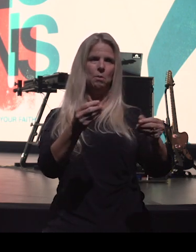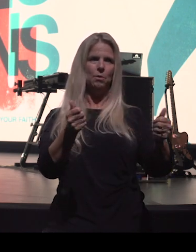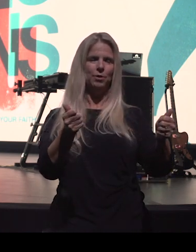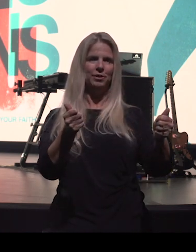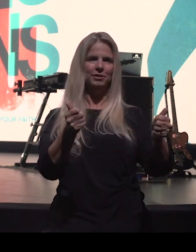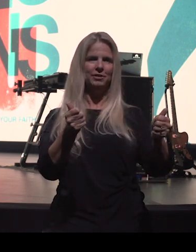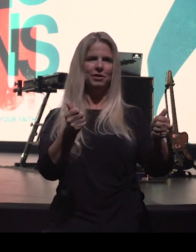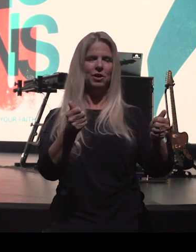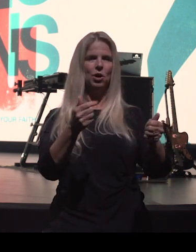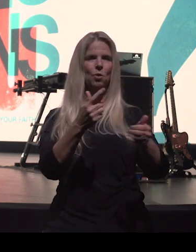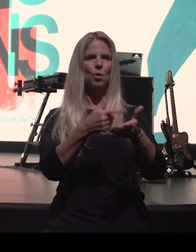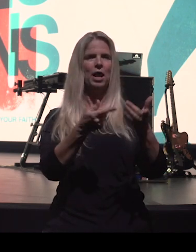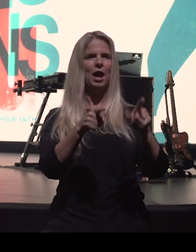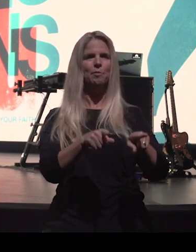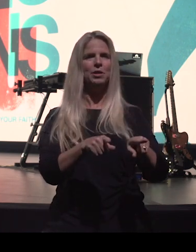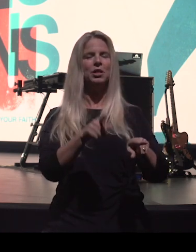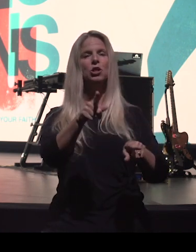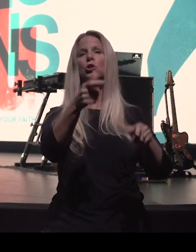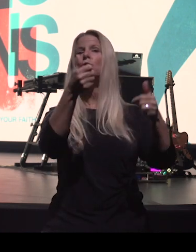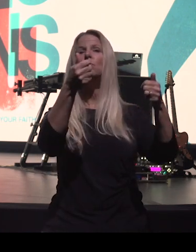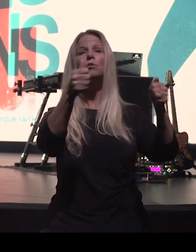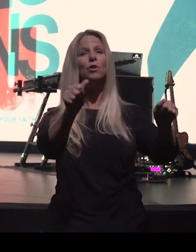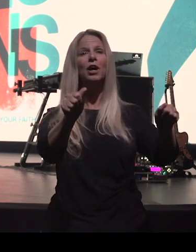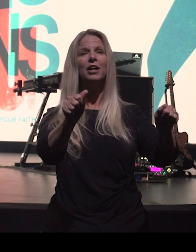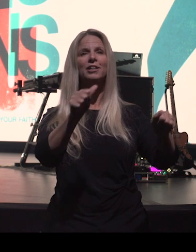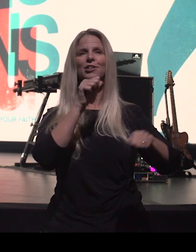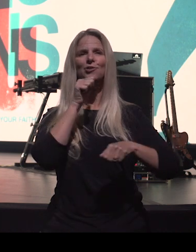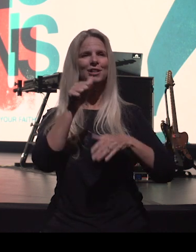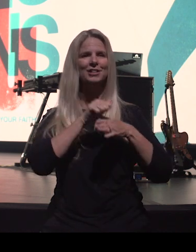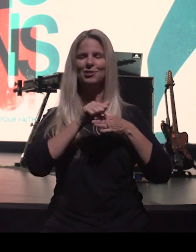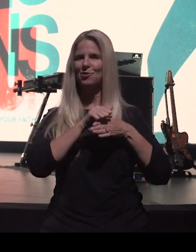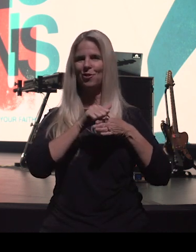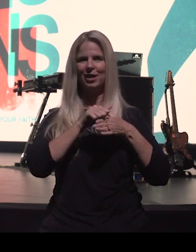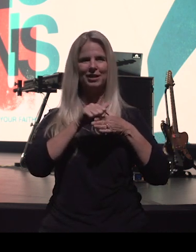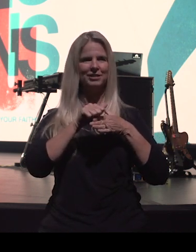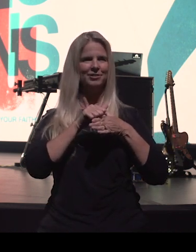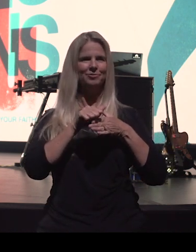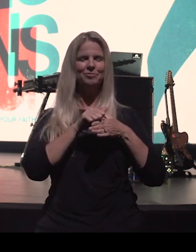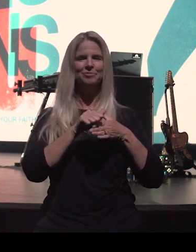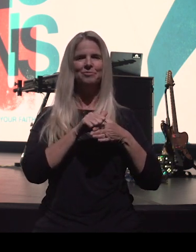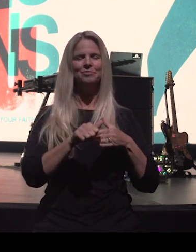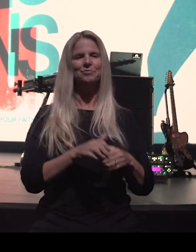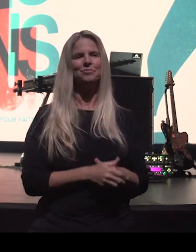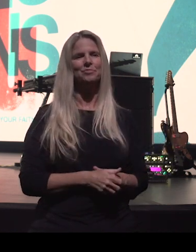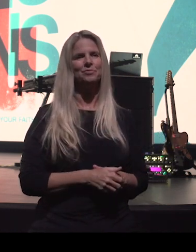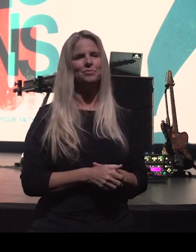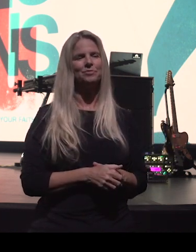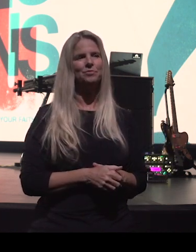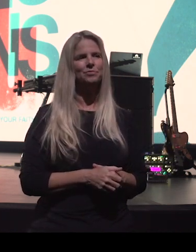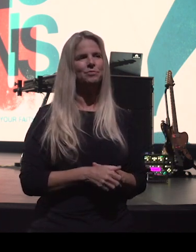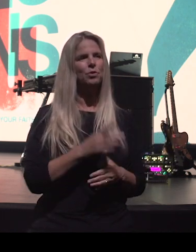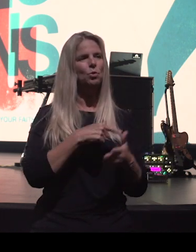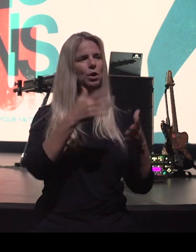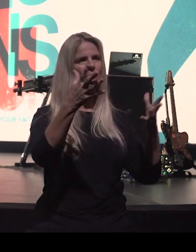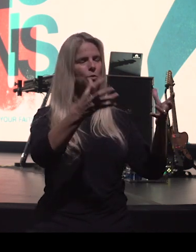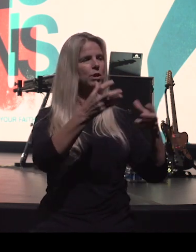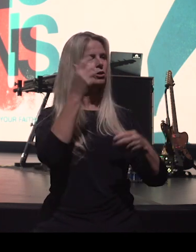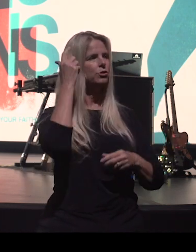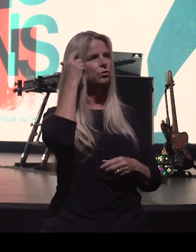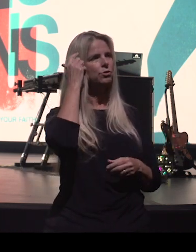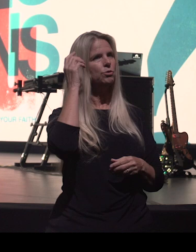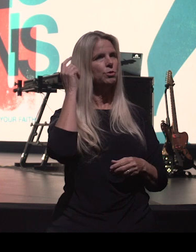You tried, you didn't train. You didn't start training. And what I want you to hear today is